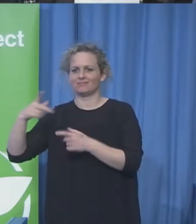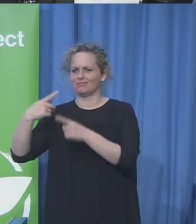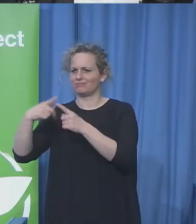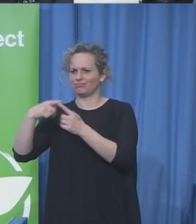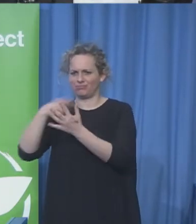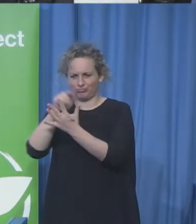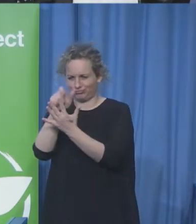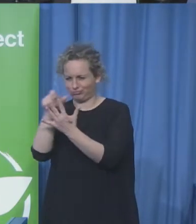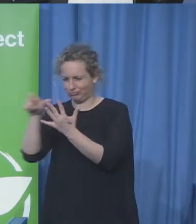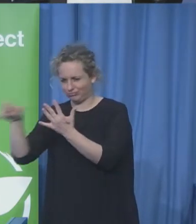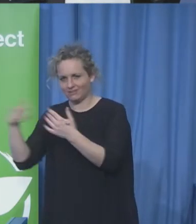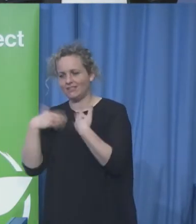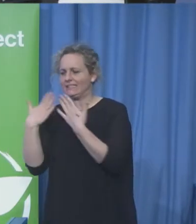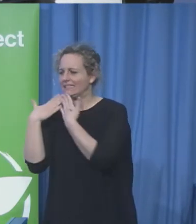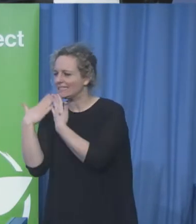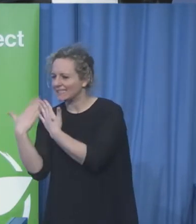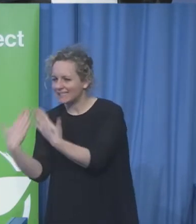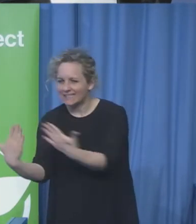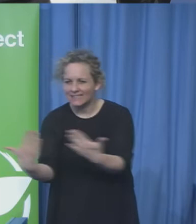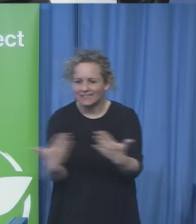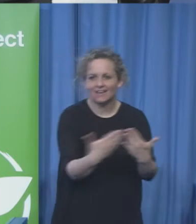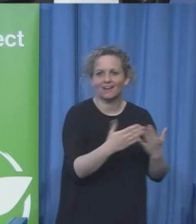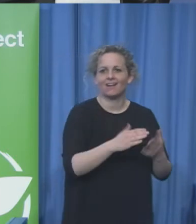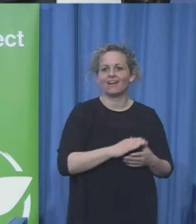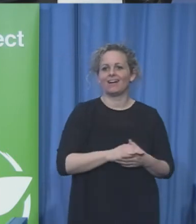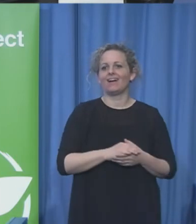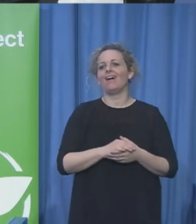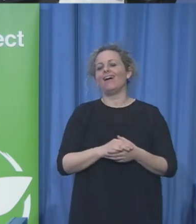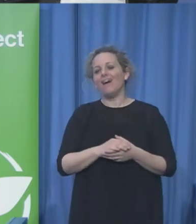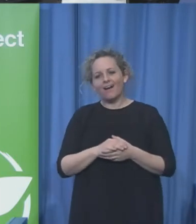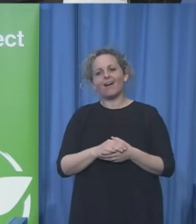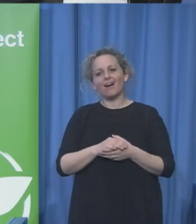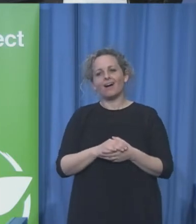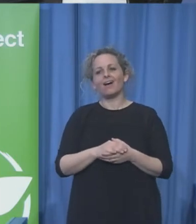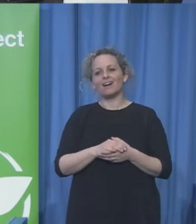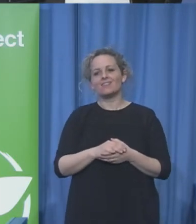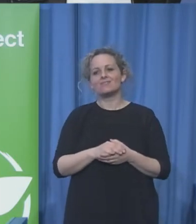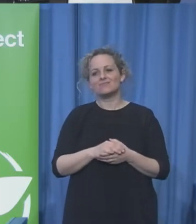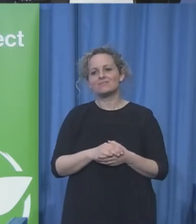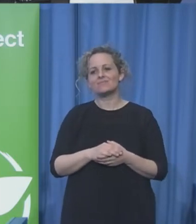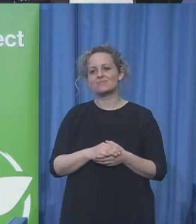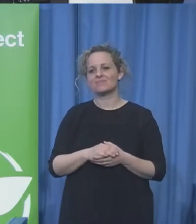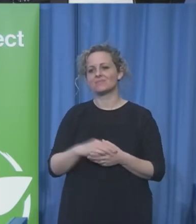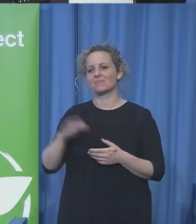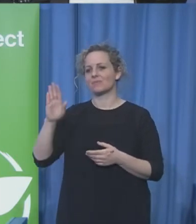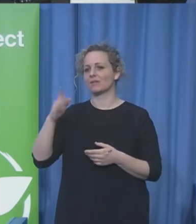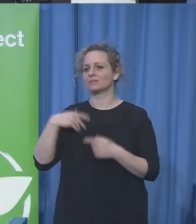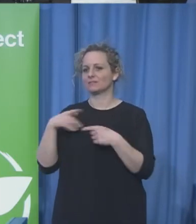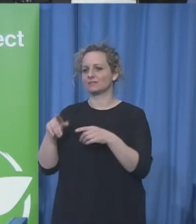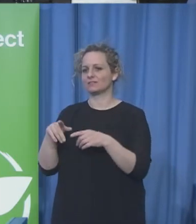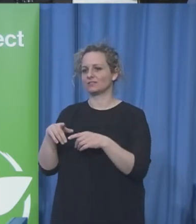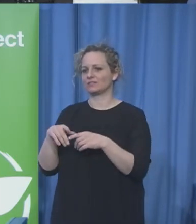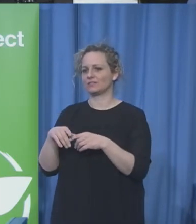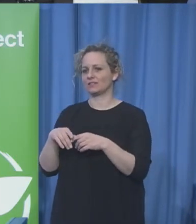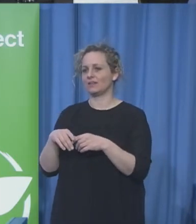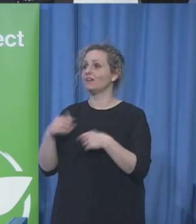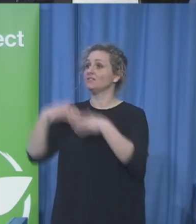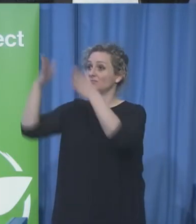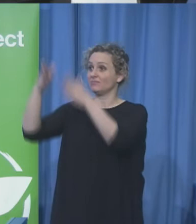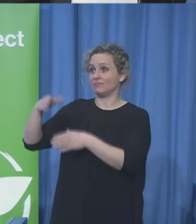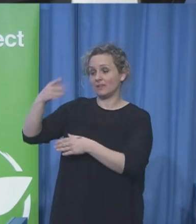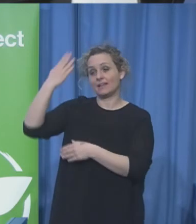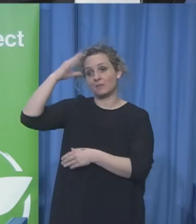to Caroline, who also is a very important ambassador to Zero Project, not